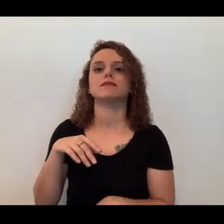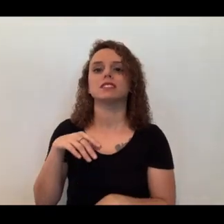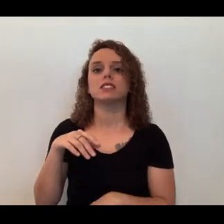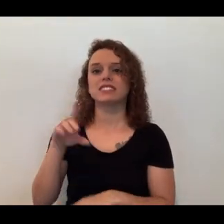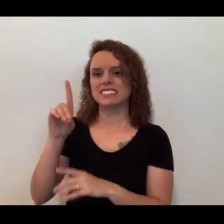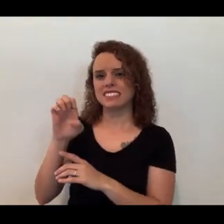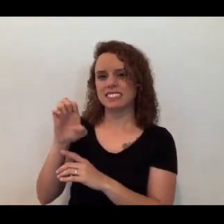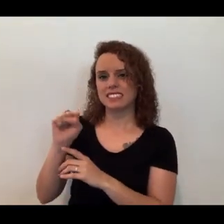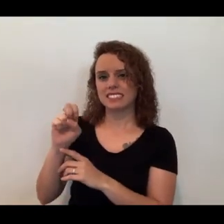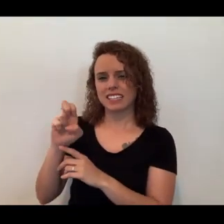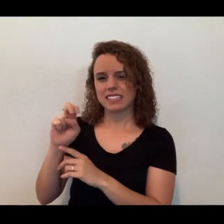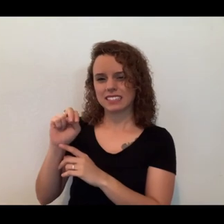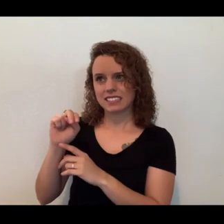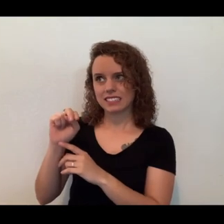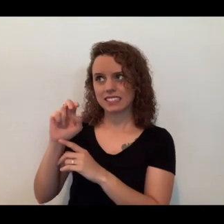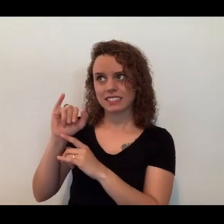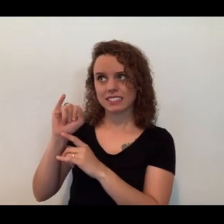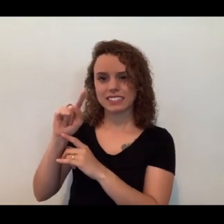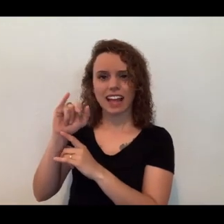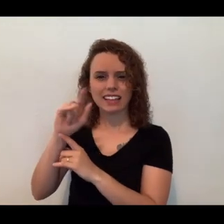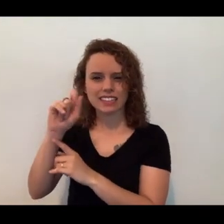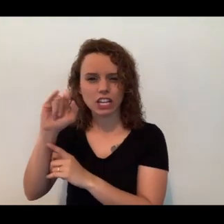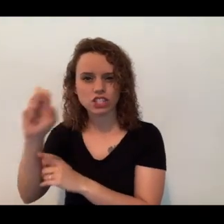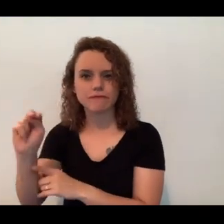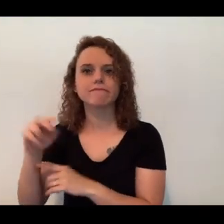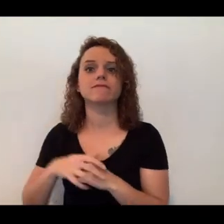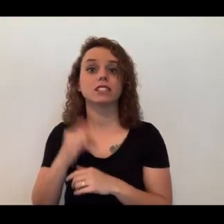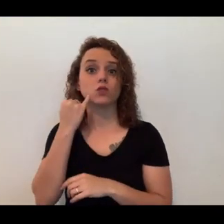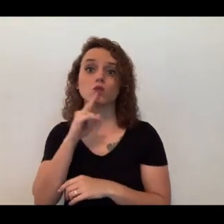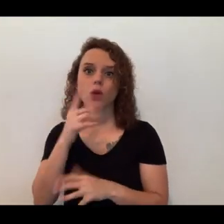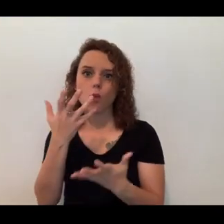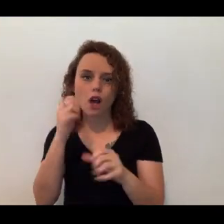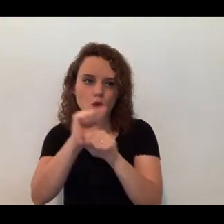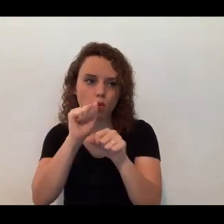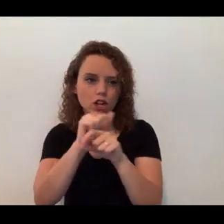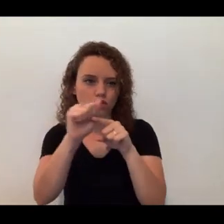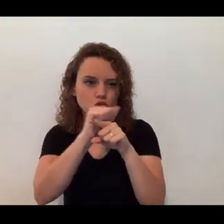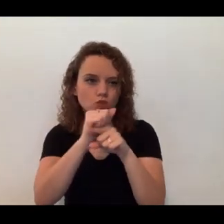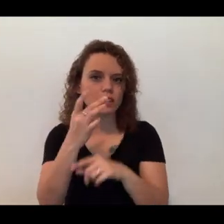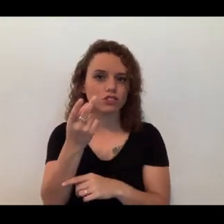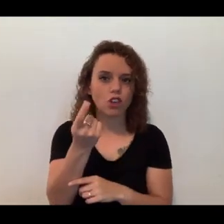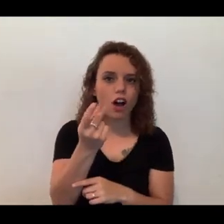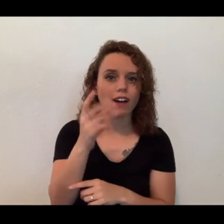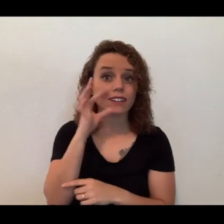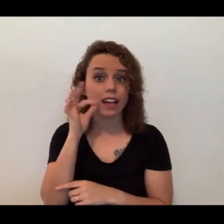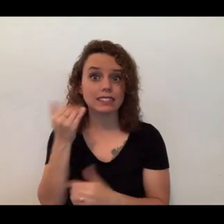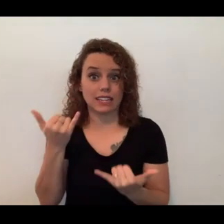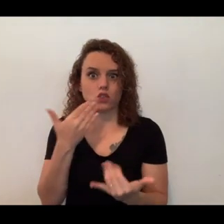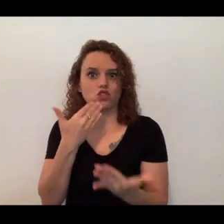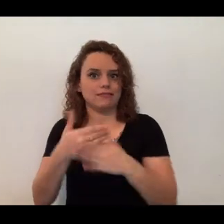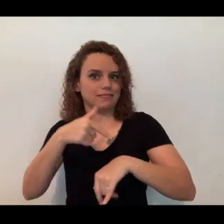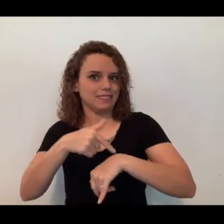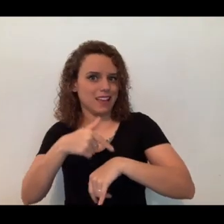that's really wanting to work with training their house cats or their dogs, this is a great time to do it if you're at home a little bit more than usual